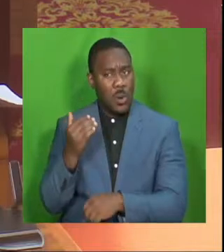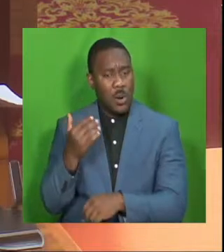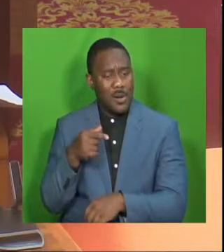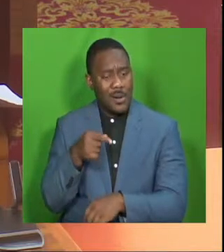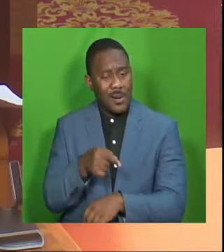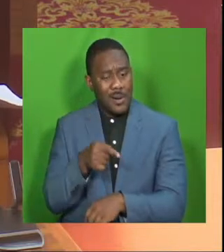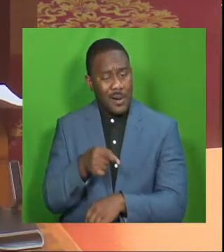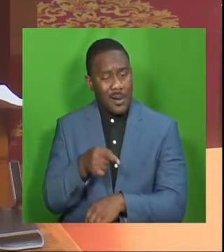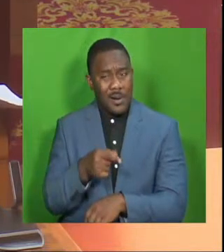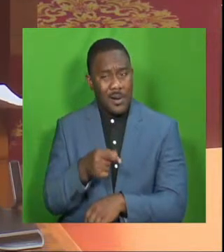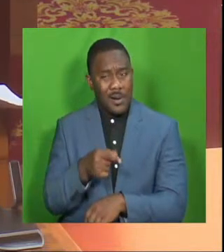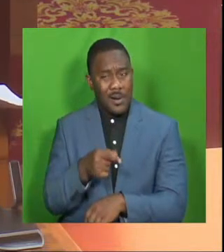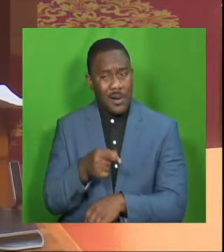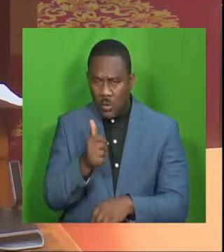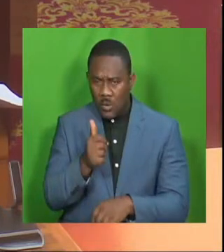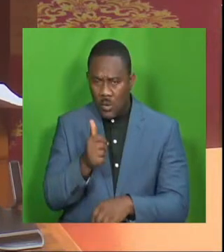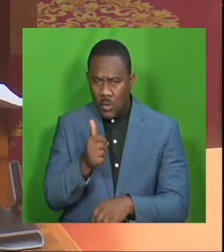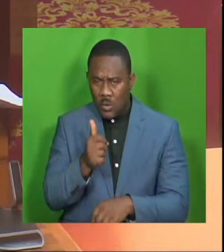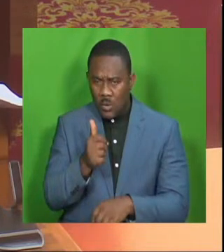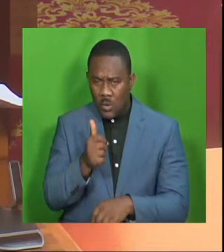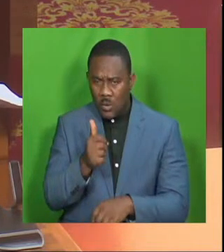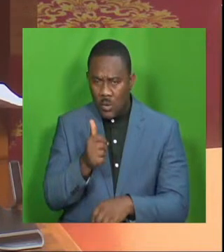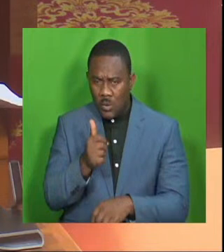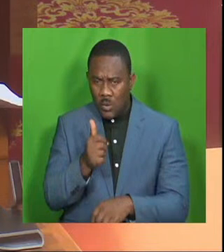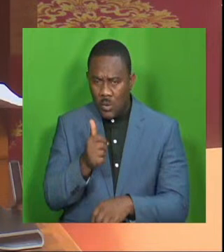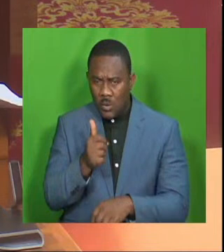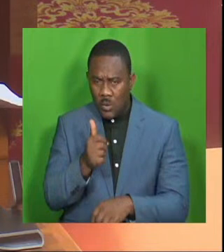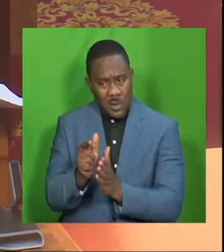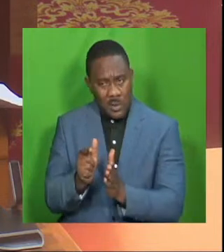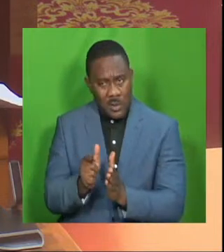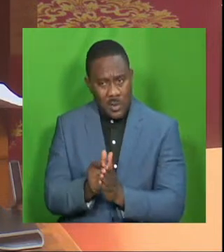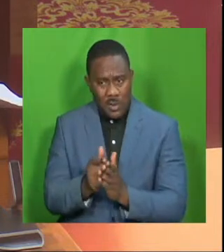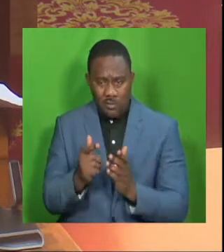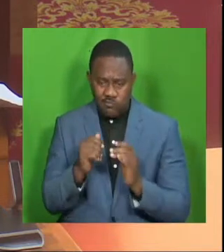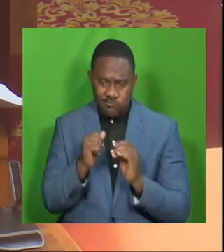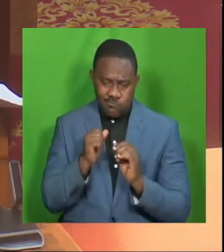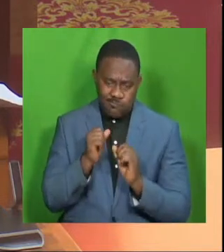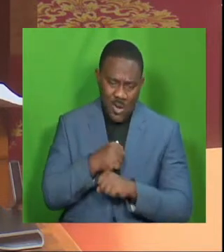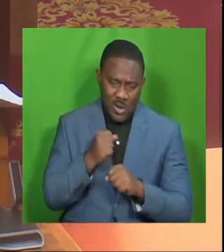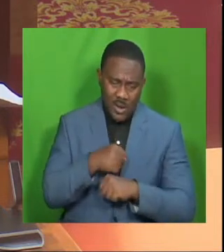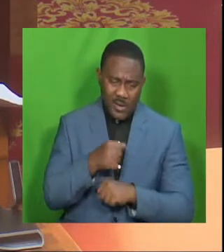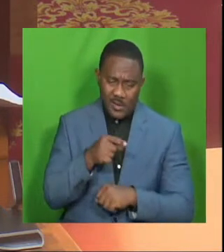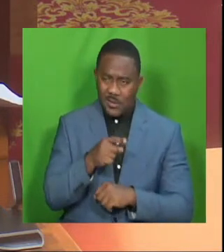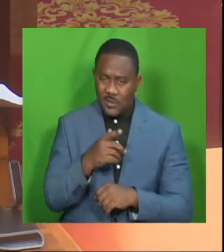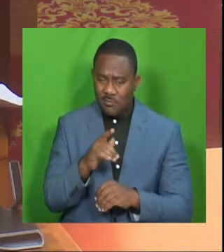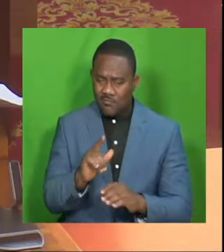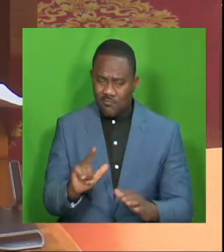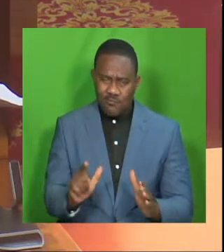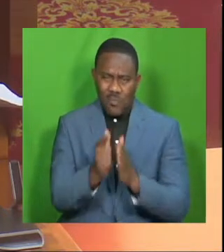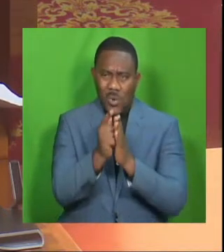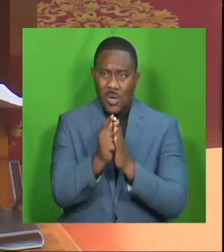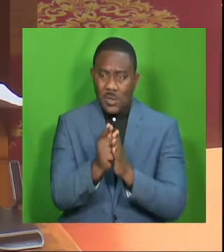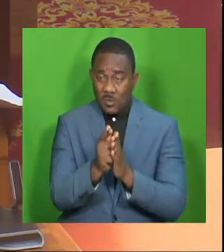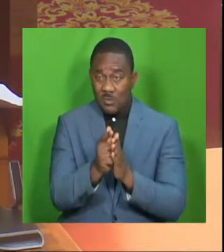a non-compliant country in the fight against illegal,